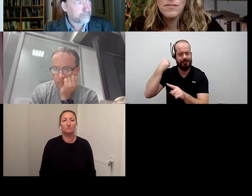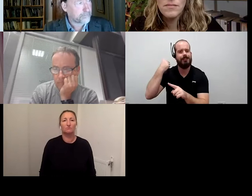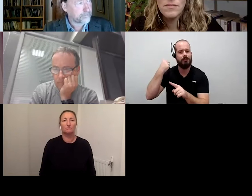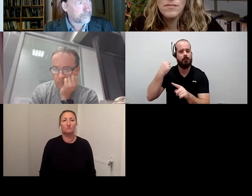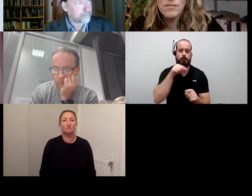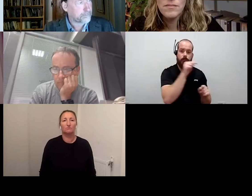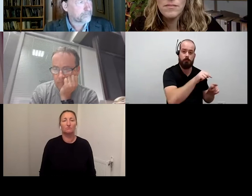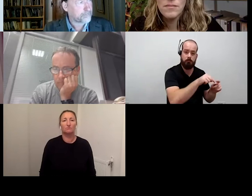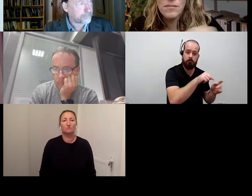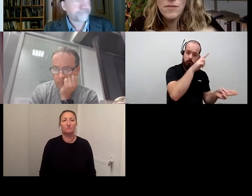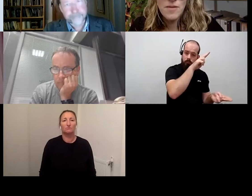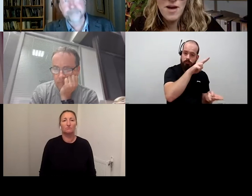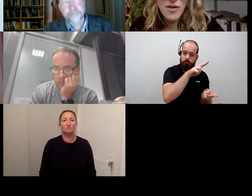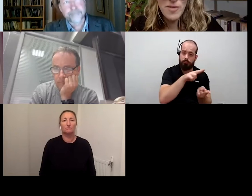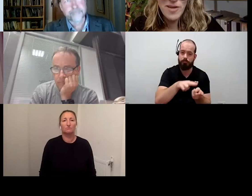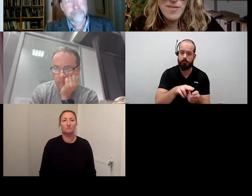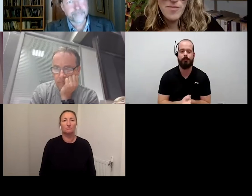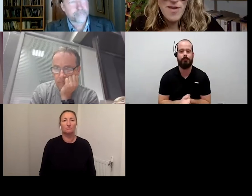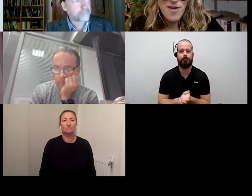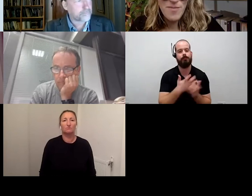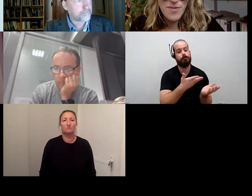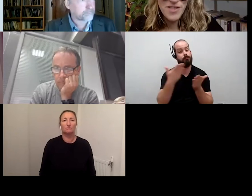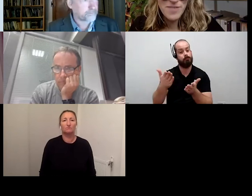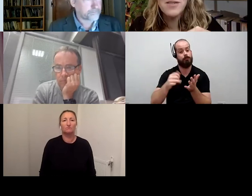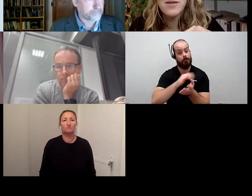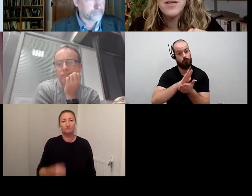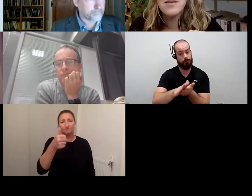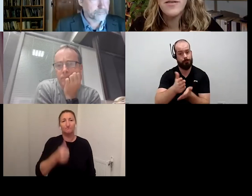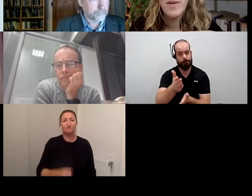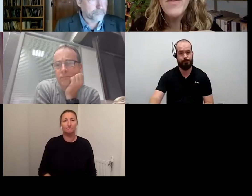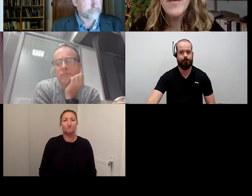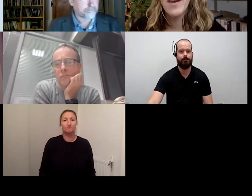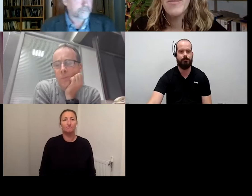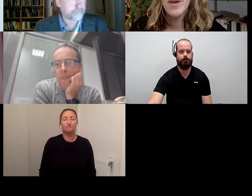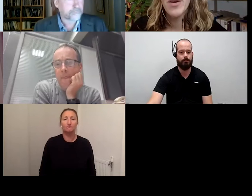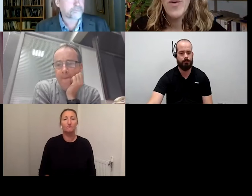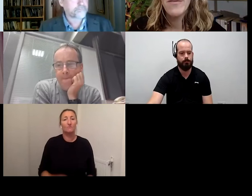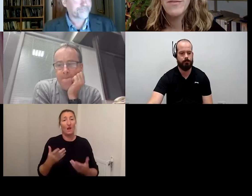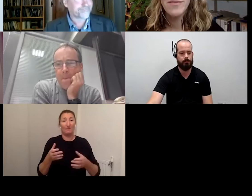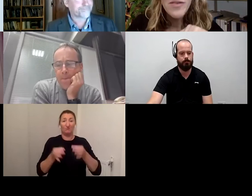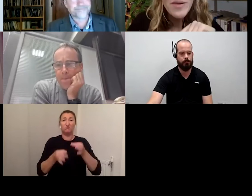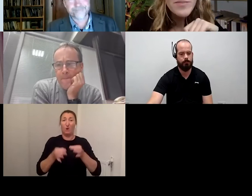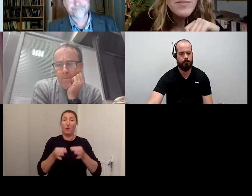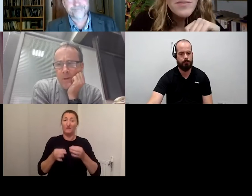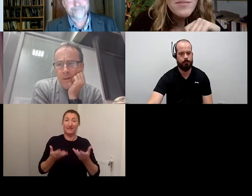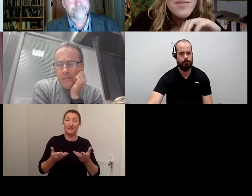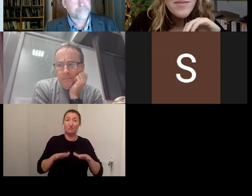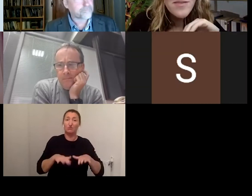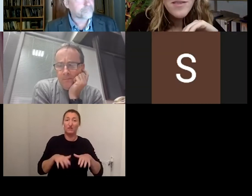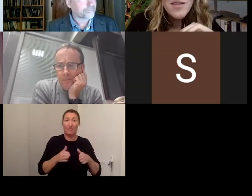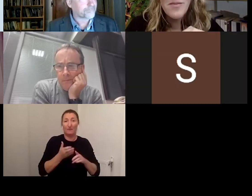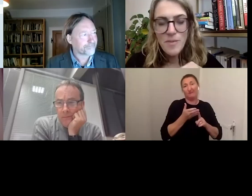smoother slope down. Well, arguably, British political leaders have been moving Britain away from, sorry?